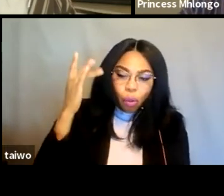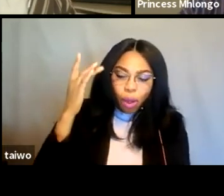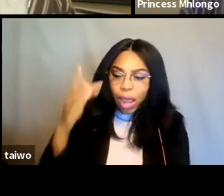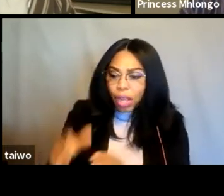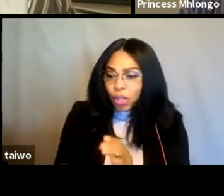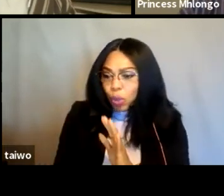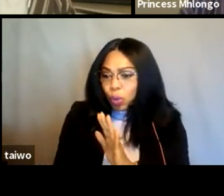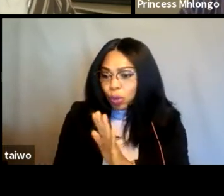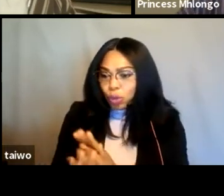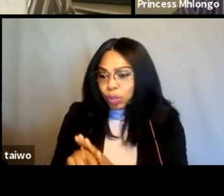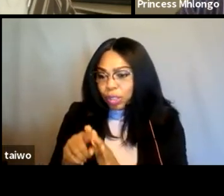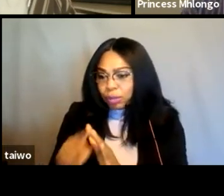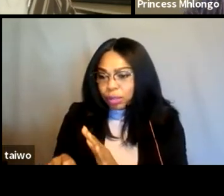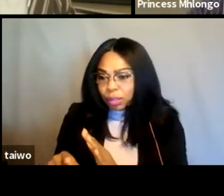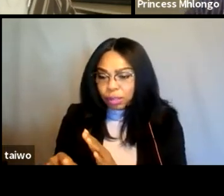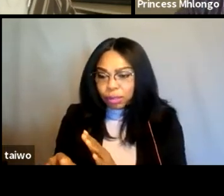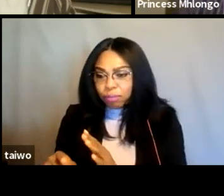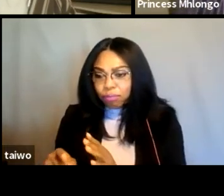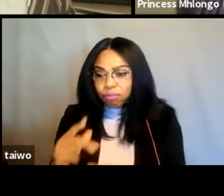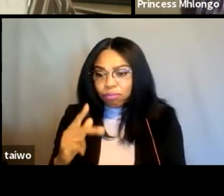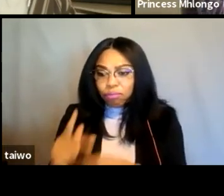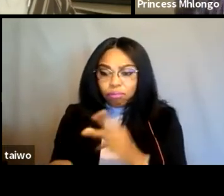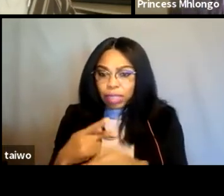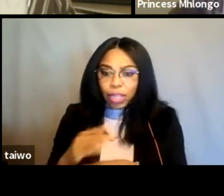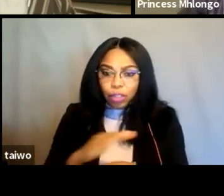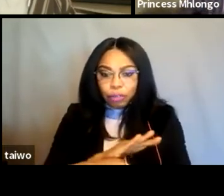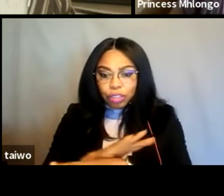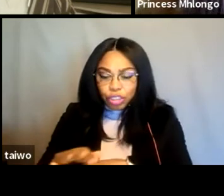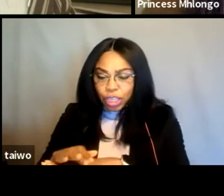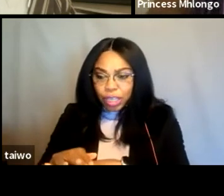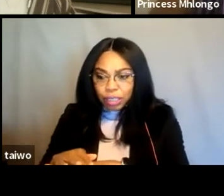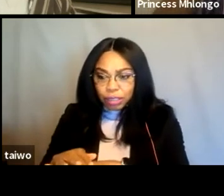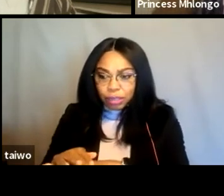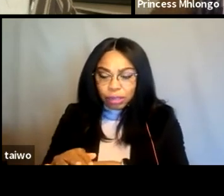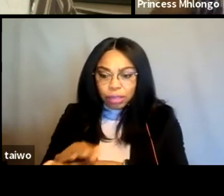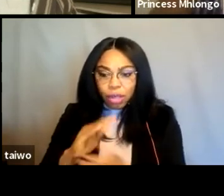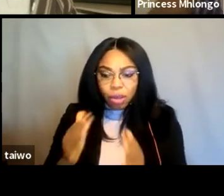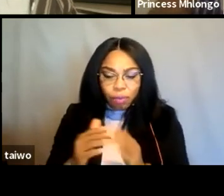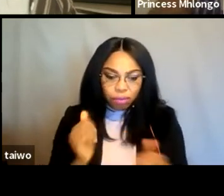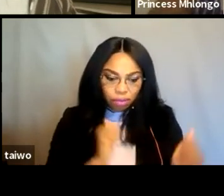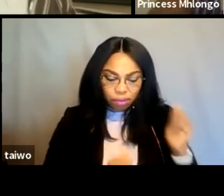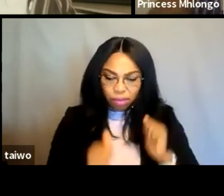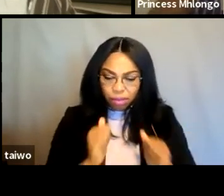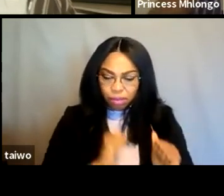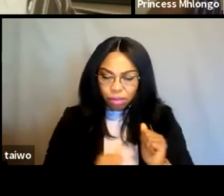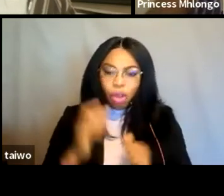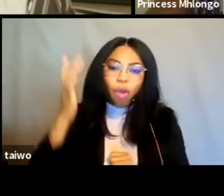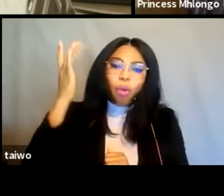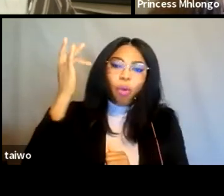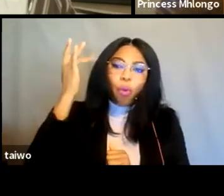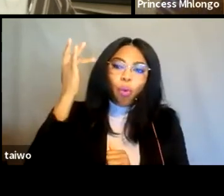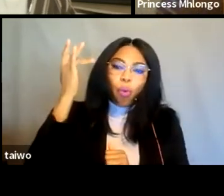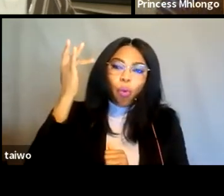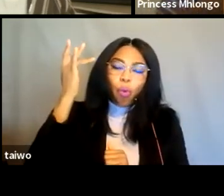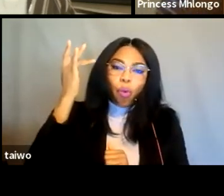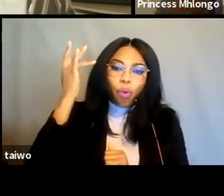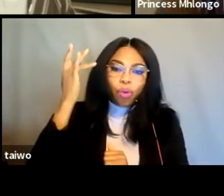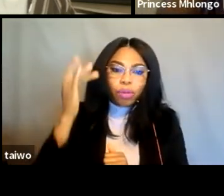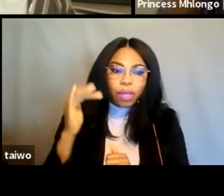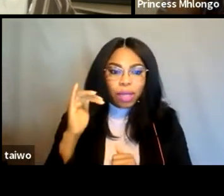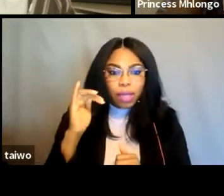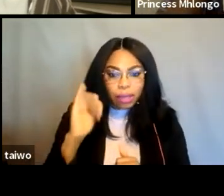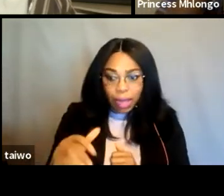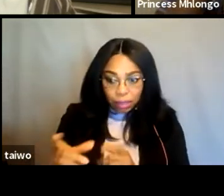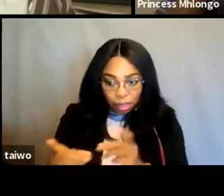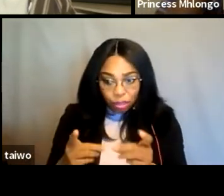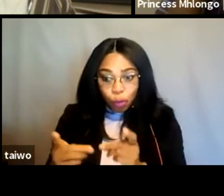stage versus you know, around theater? Why are you, that's a directorial